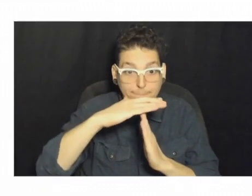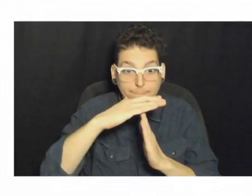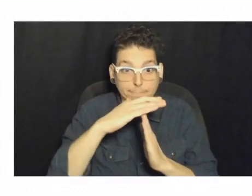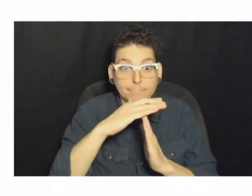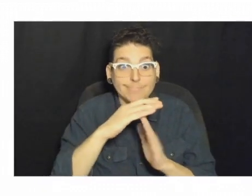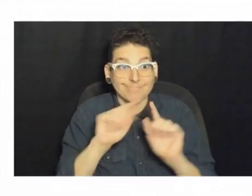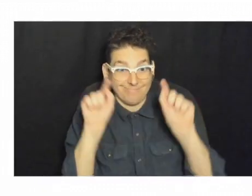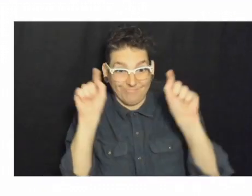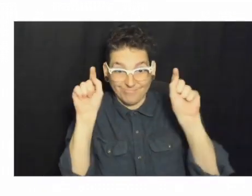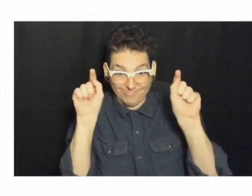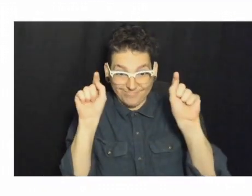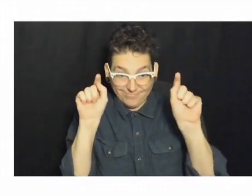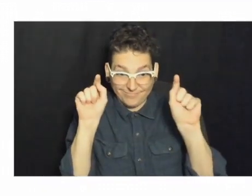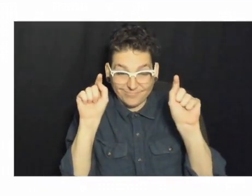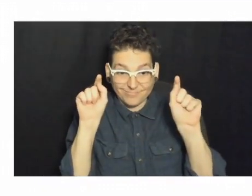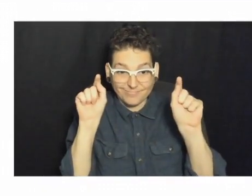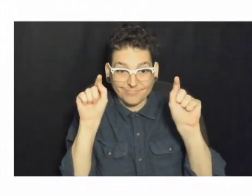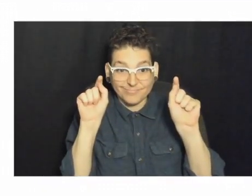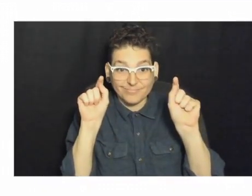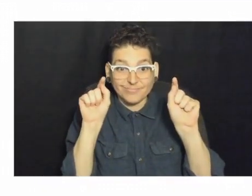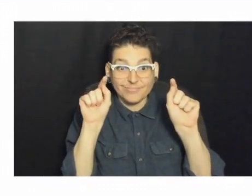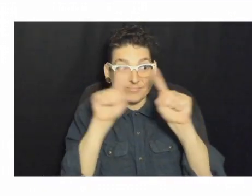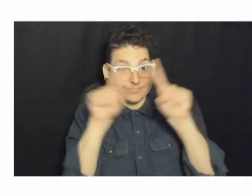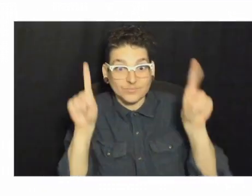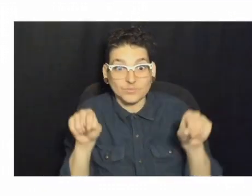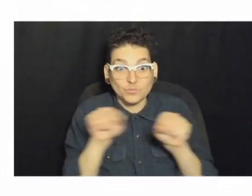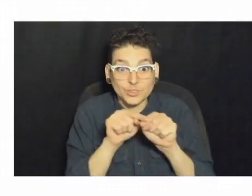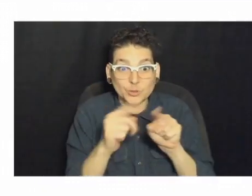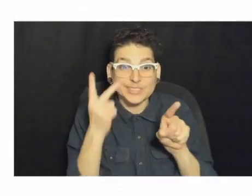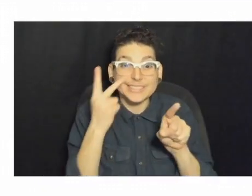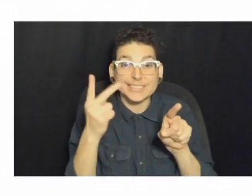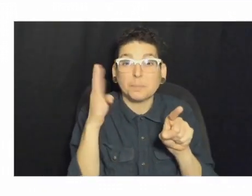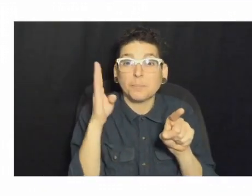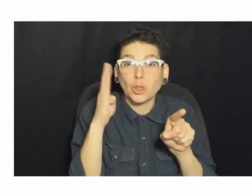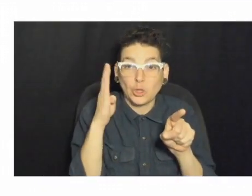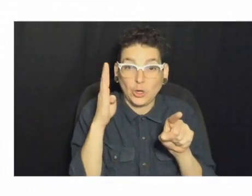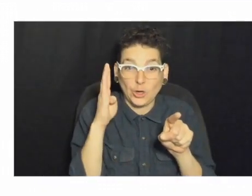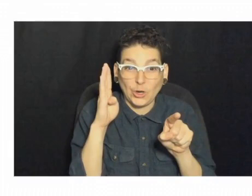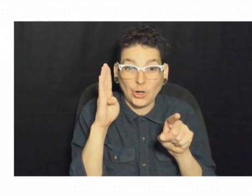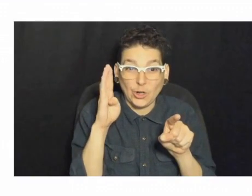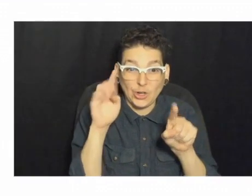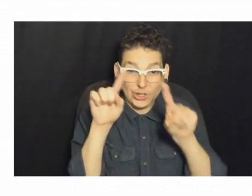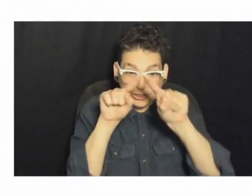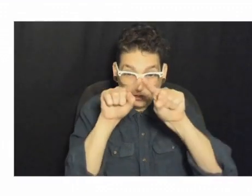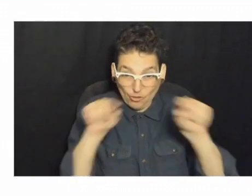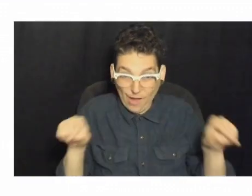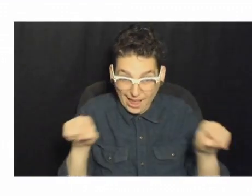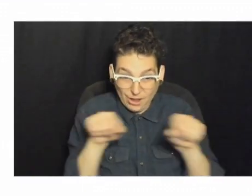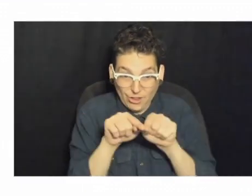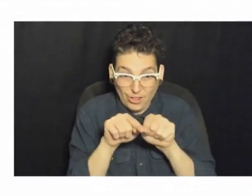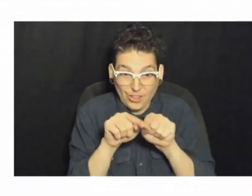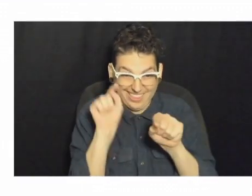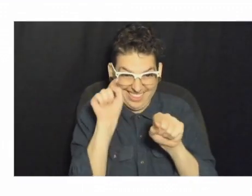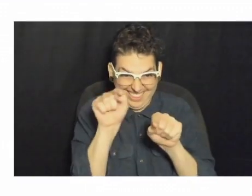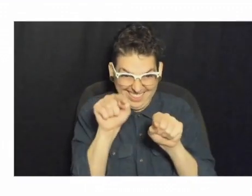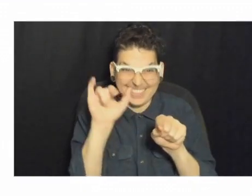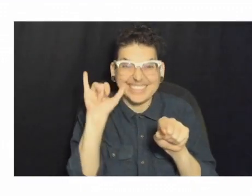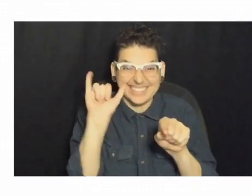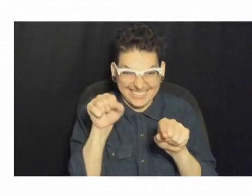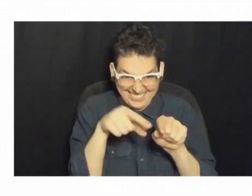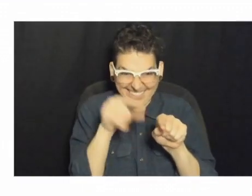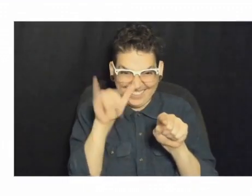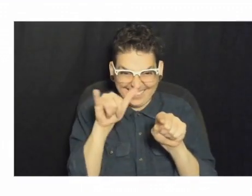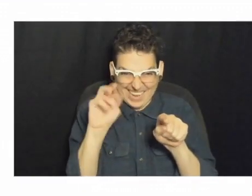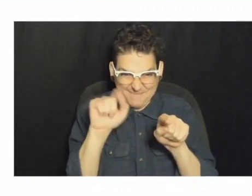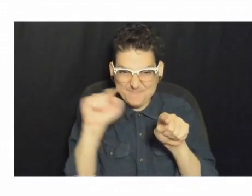screen, you'll see a blue triangle. Yep, Matt's highlighting it right there that says show collaborators cursors. If